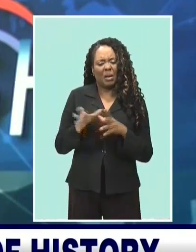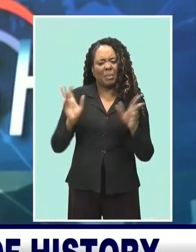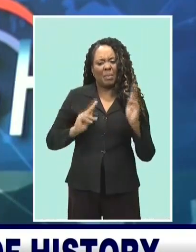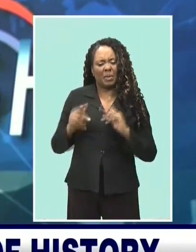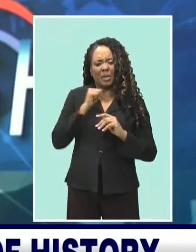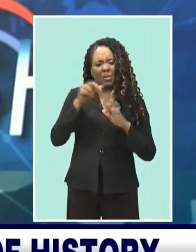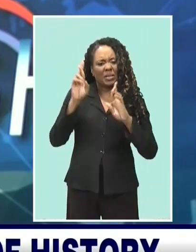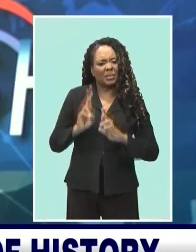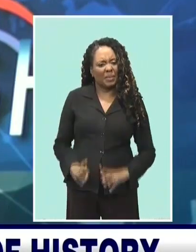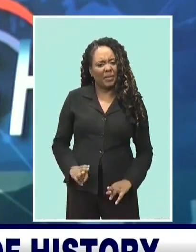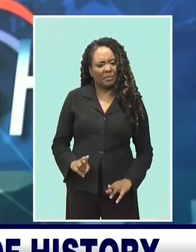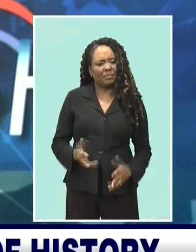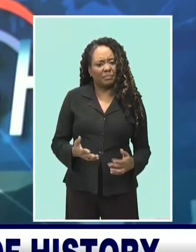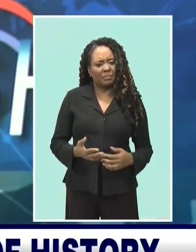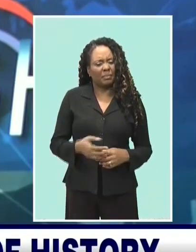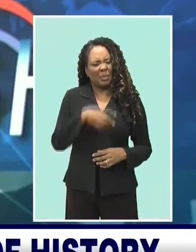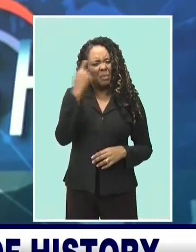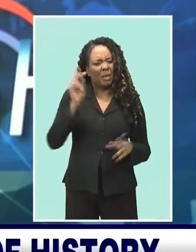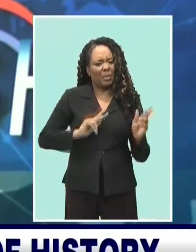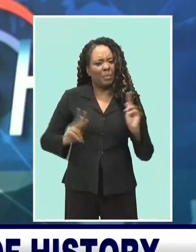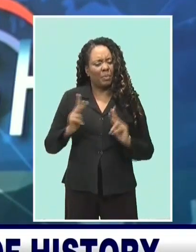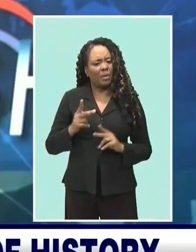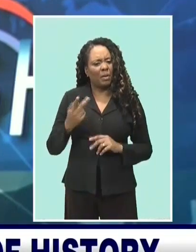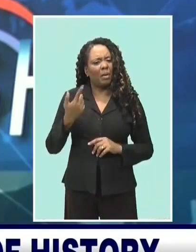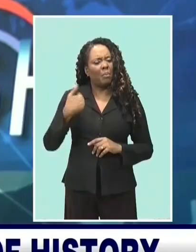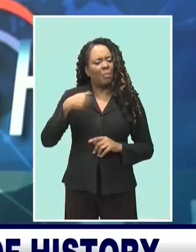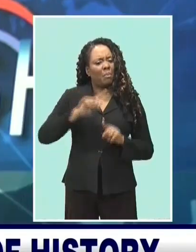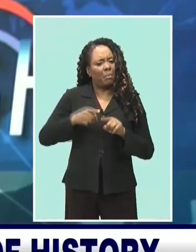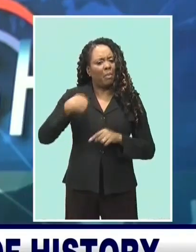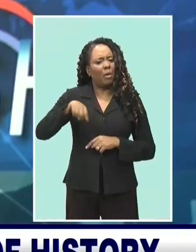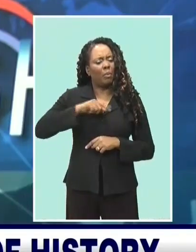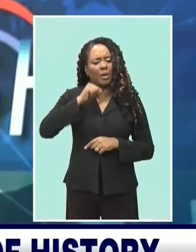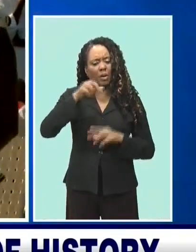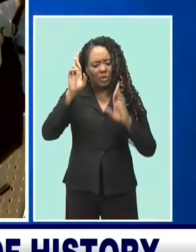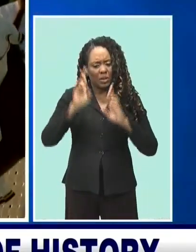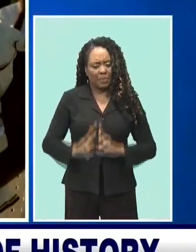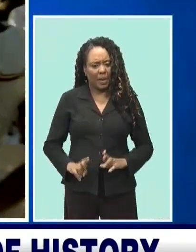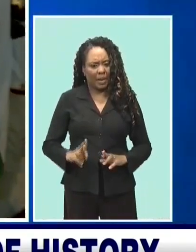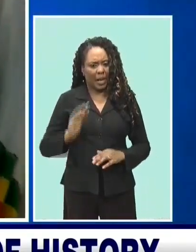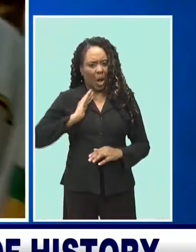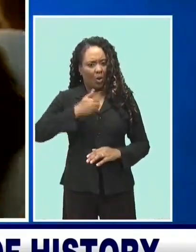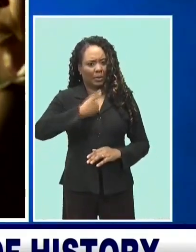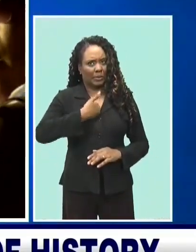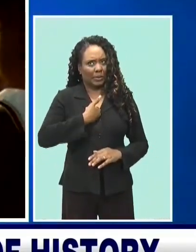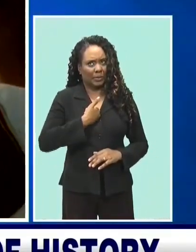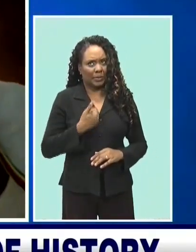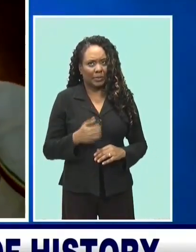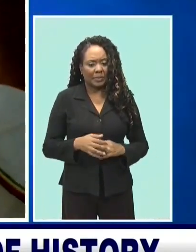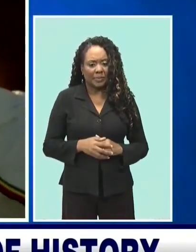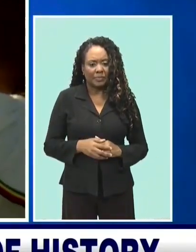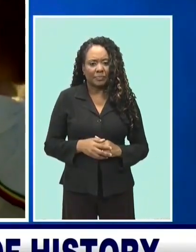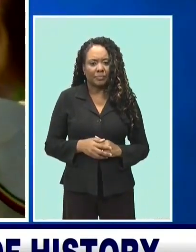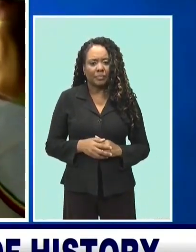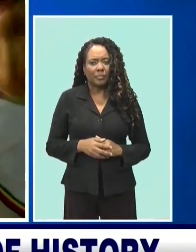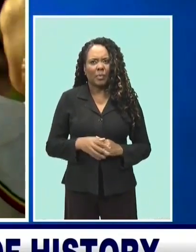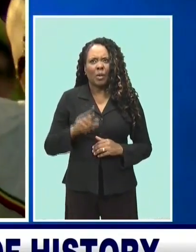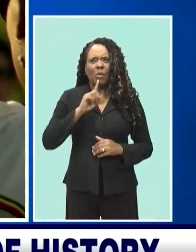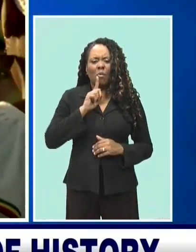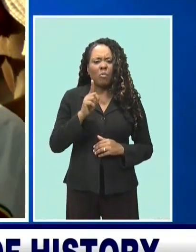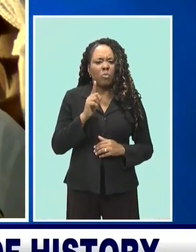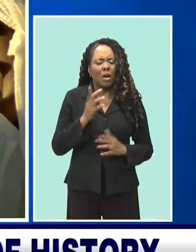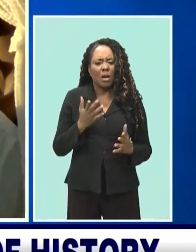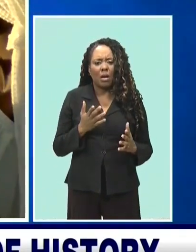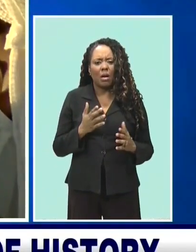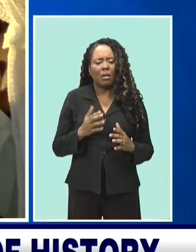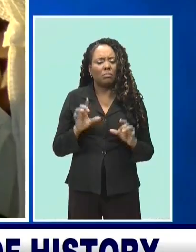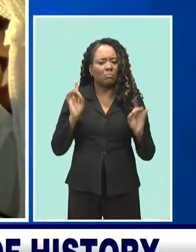people on the planet, and we play a role in our own disrespect. I mean, it's a crying shame that there's this